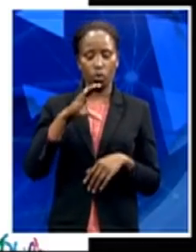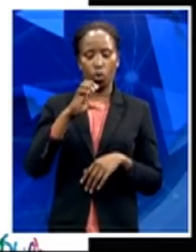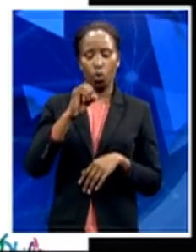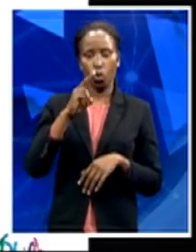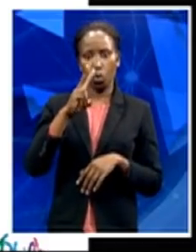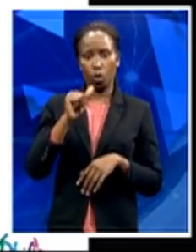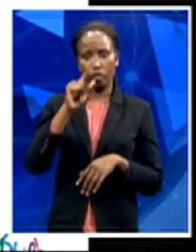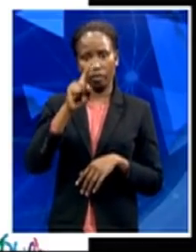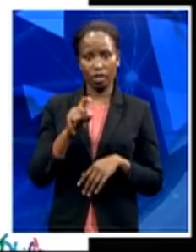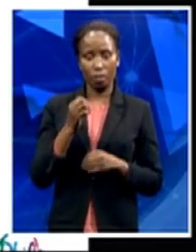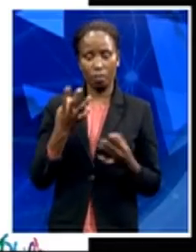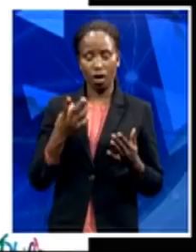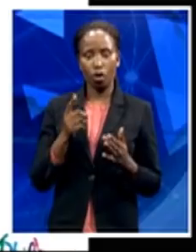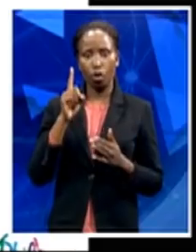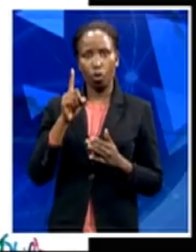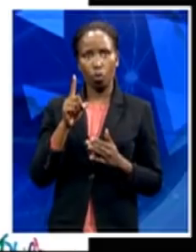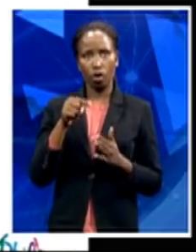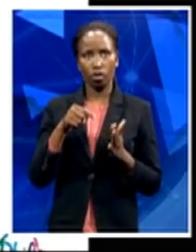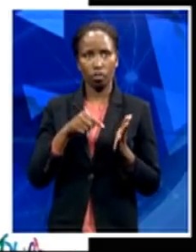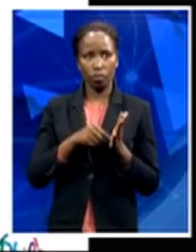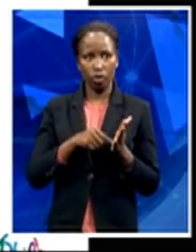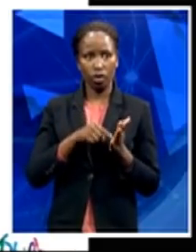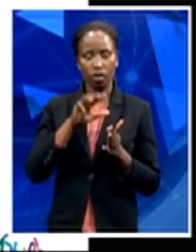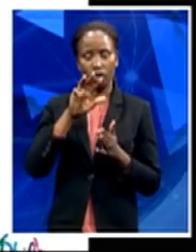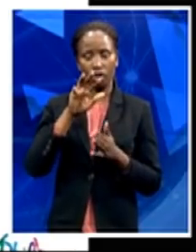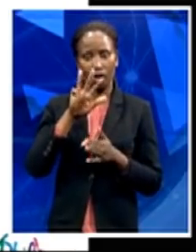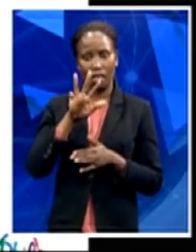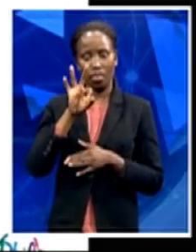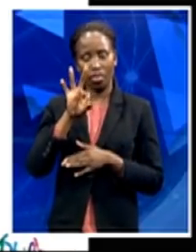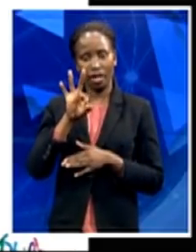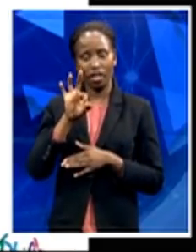million doses from Pfizer. This totals